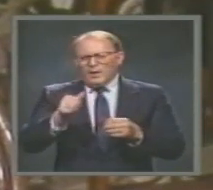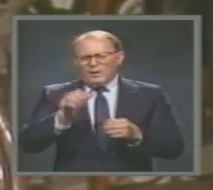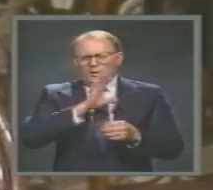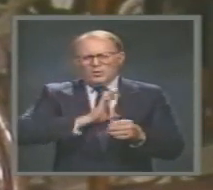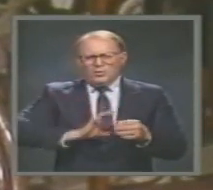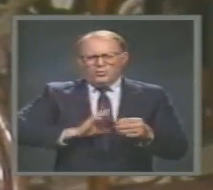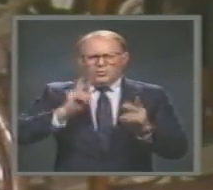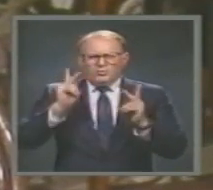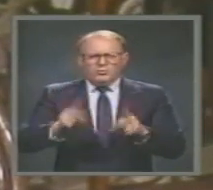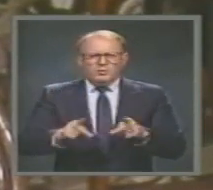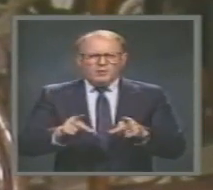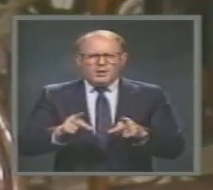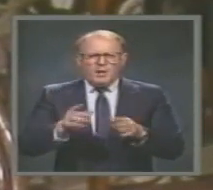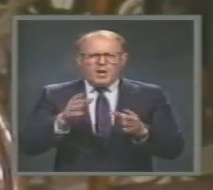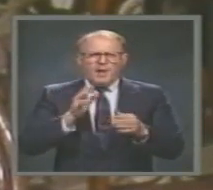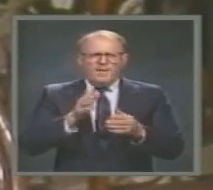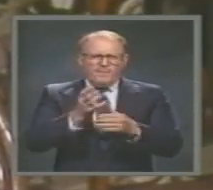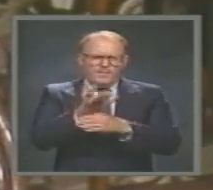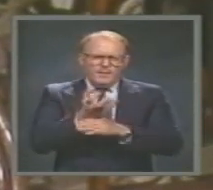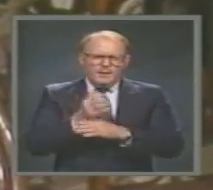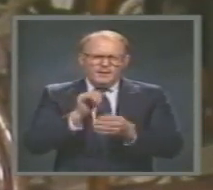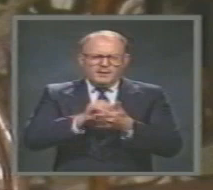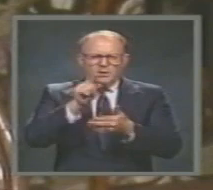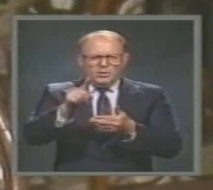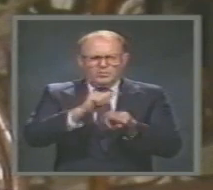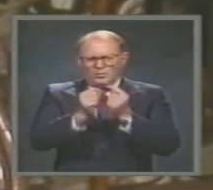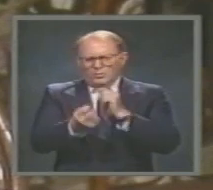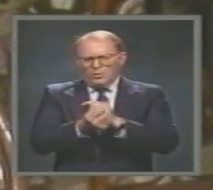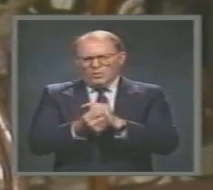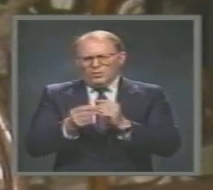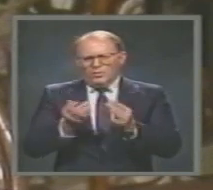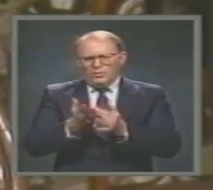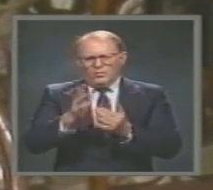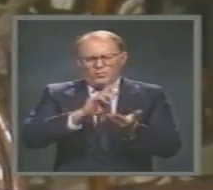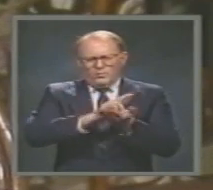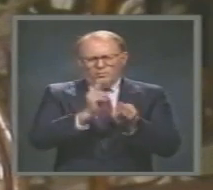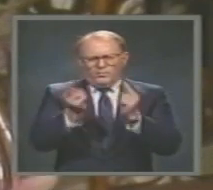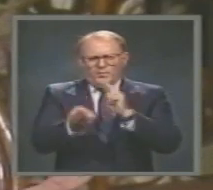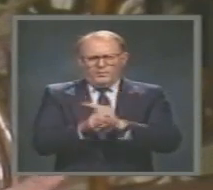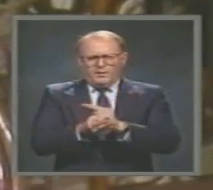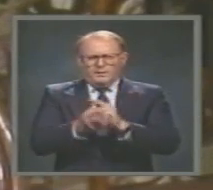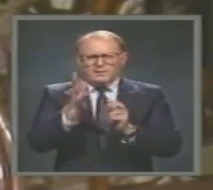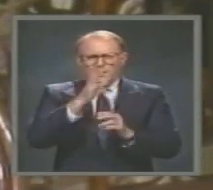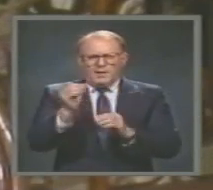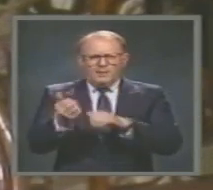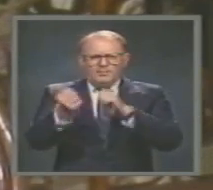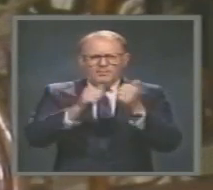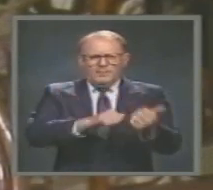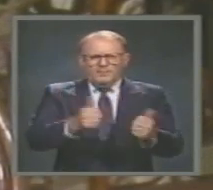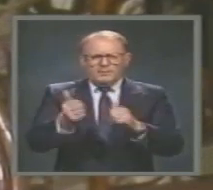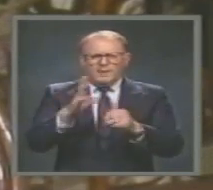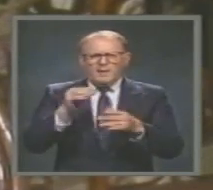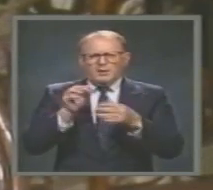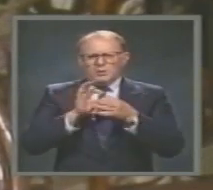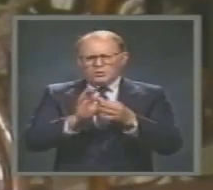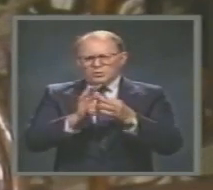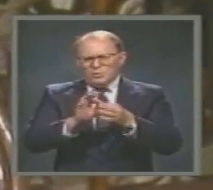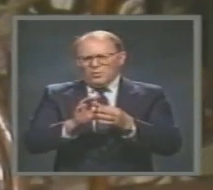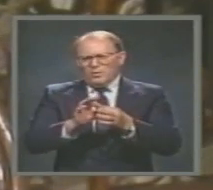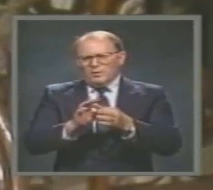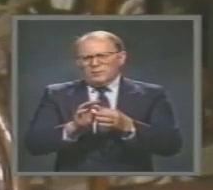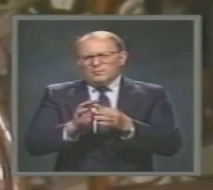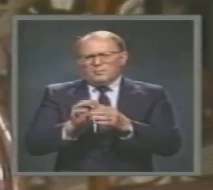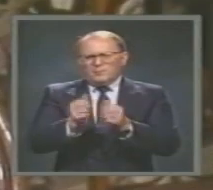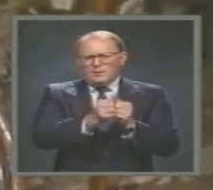trusting faith to turn in repentance and baptism at once. And let's join hands in our march to heaven's